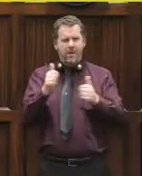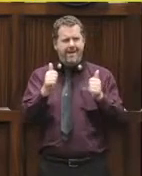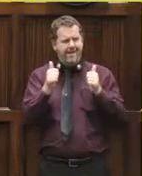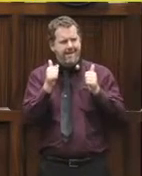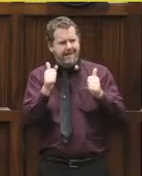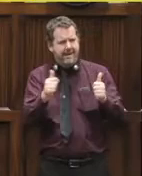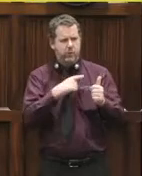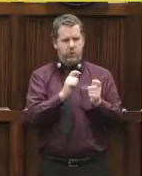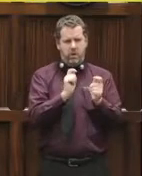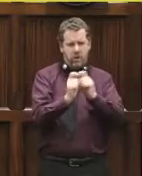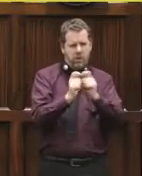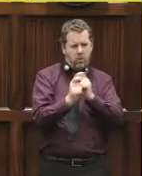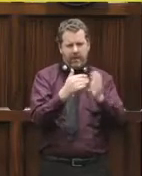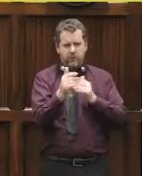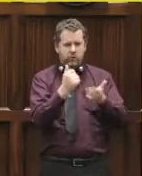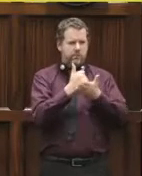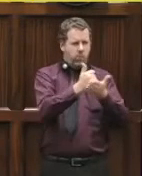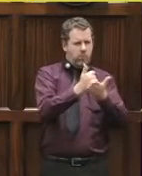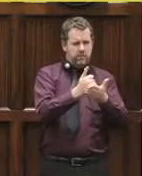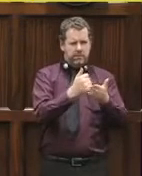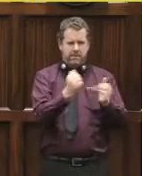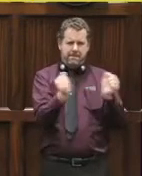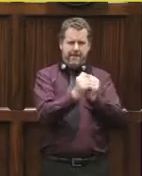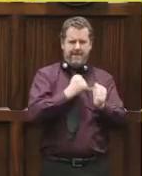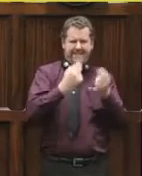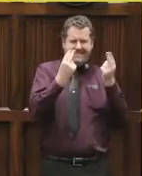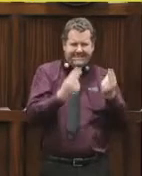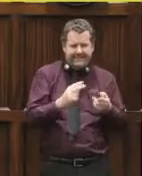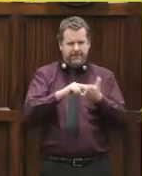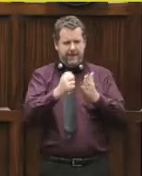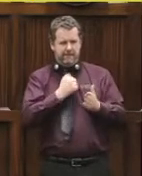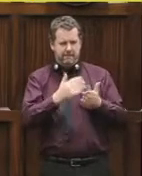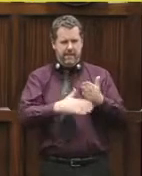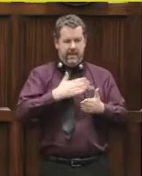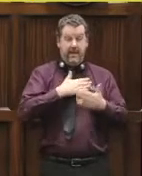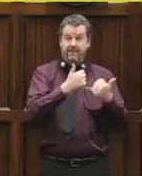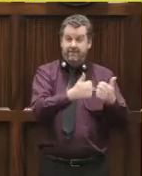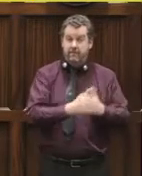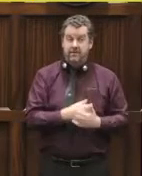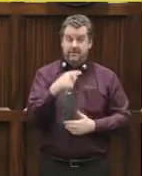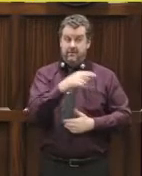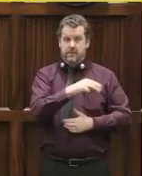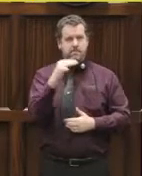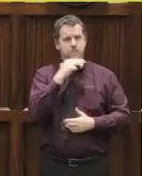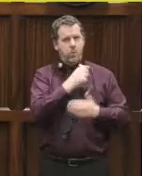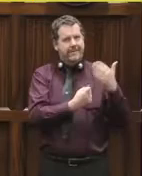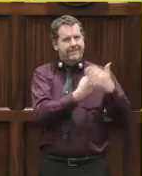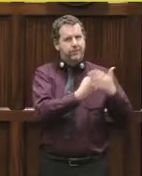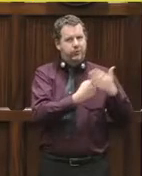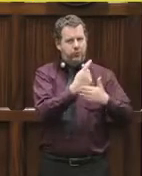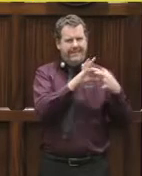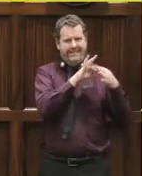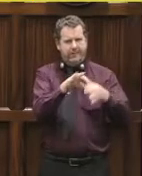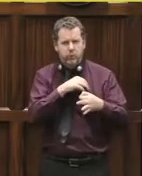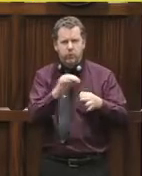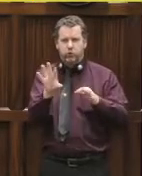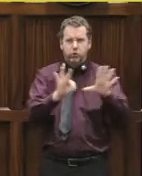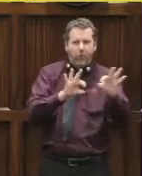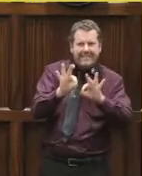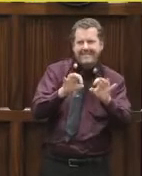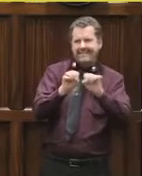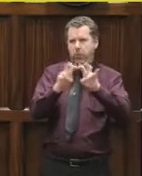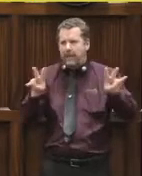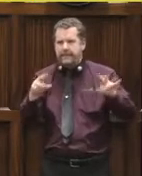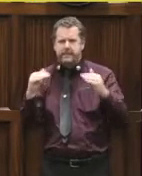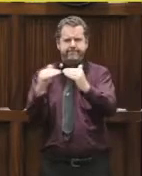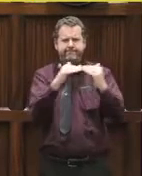support required to meet their needs and plan their lives. And this is a very important issue in relation to choice and equality for